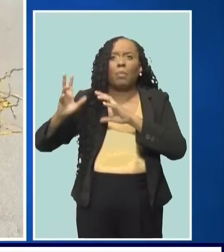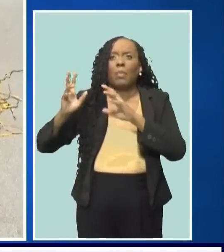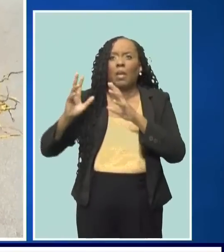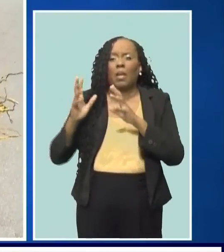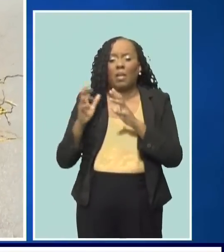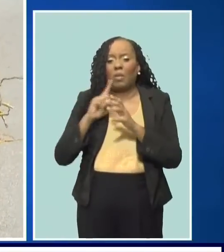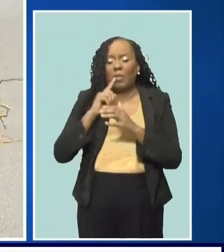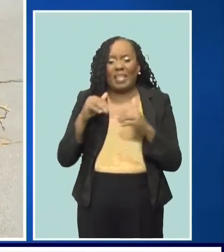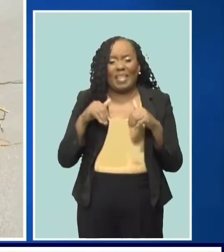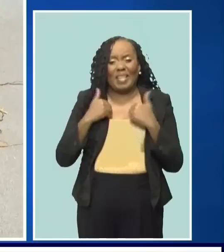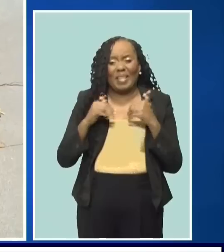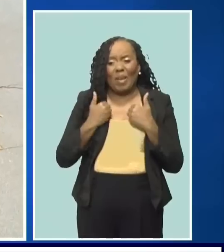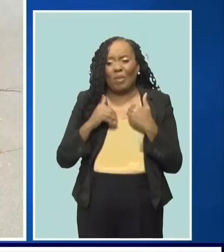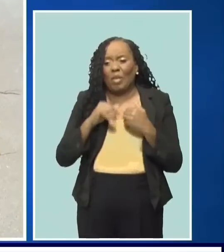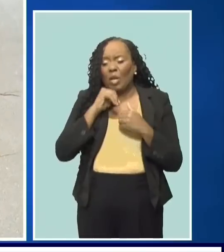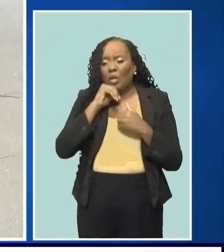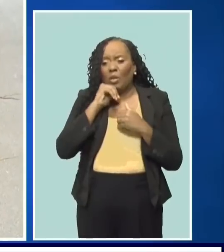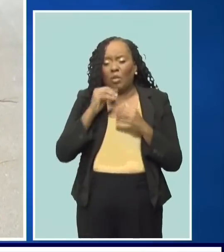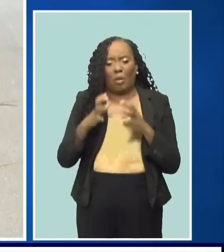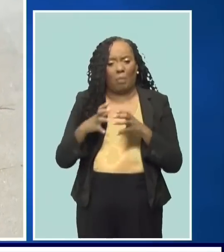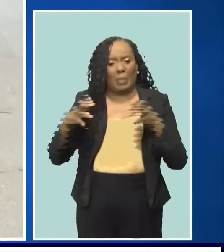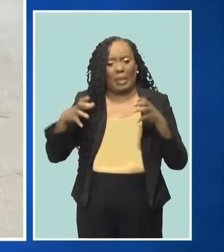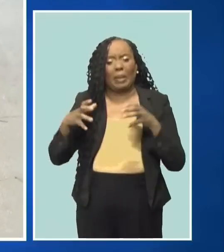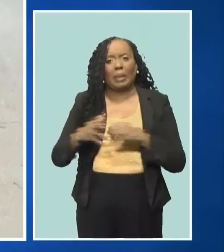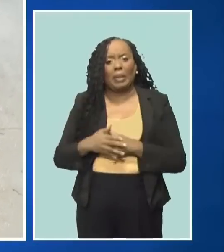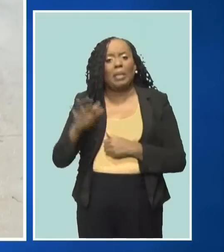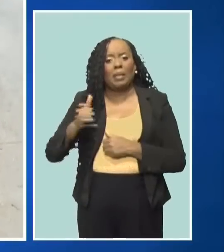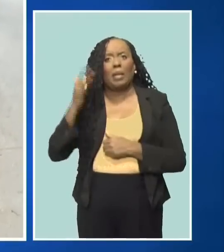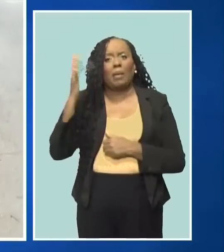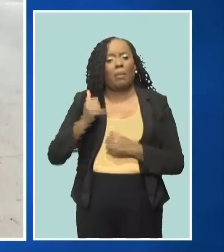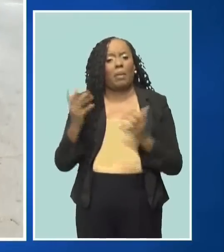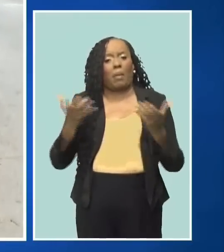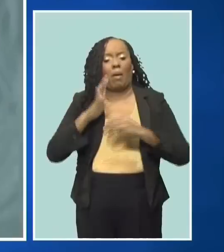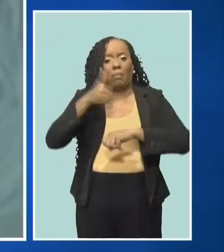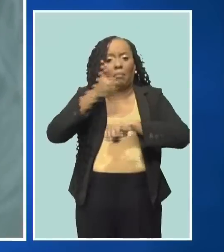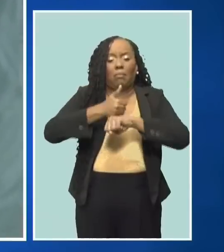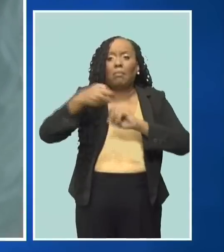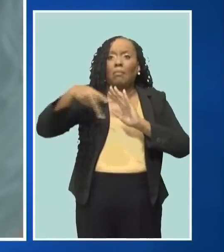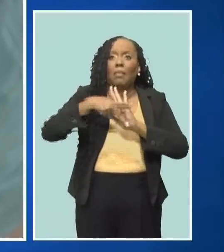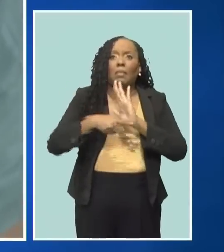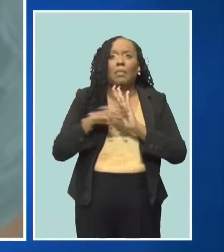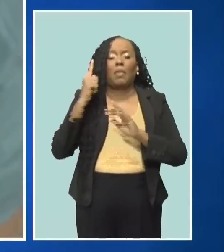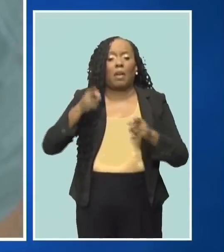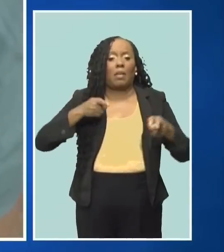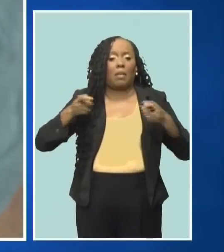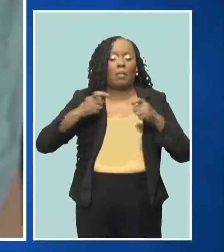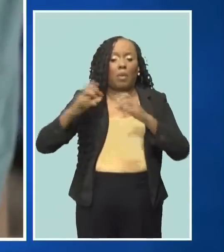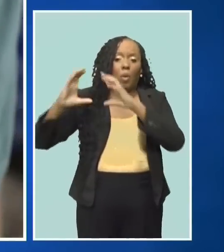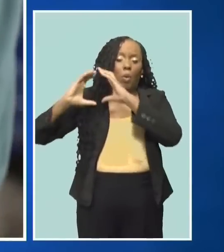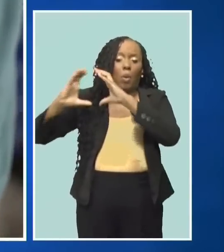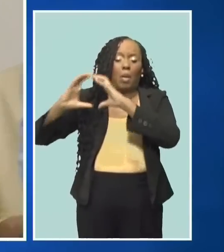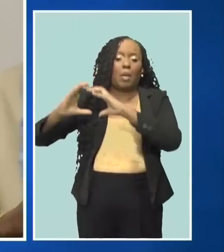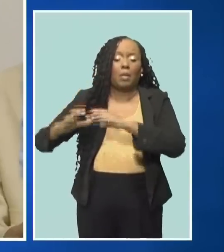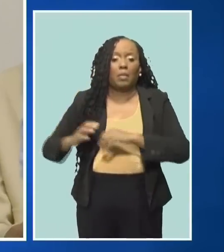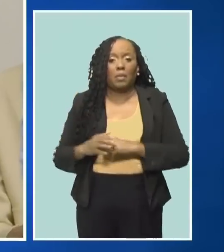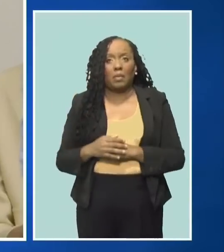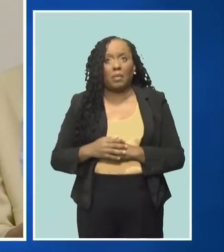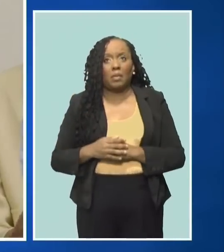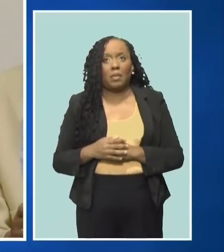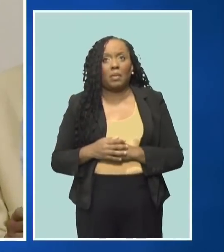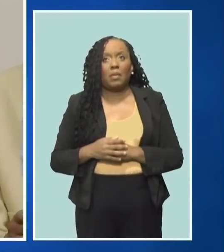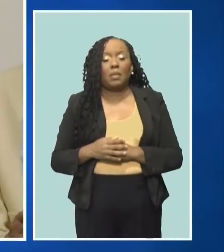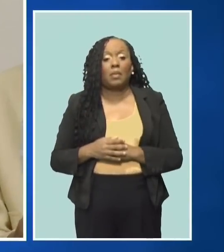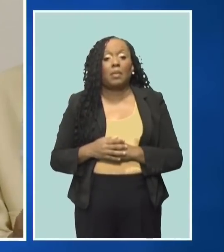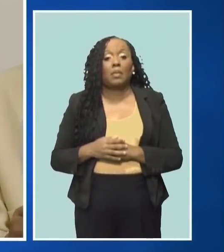young. She says this is why government is looking to introduce a policy to govern the coconut industry. PM Motley made